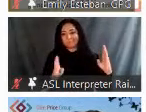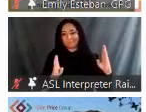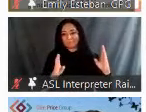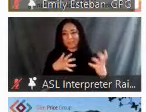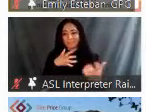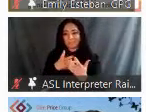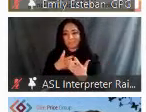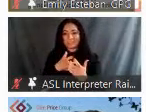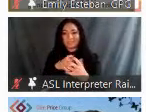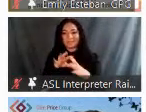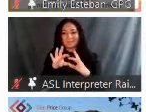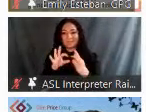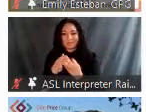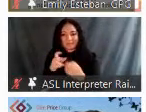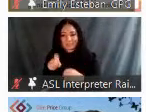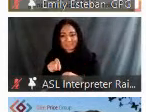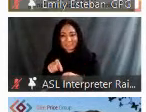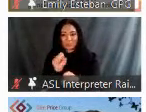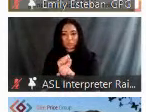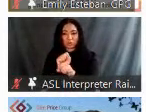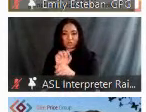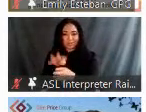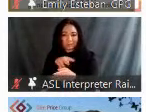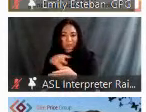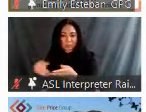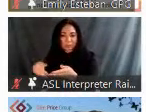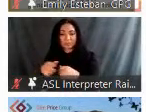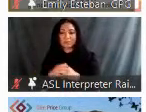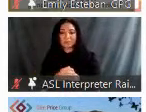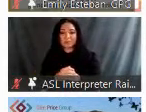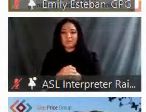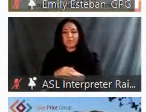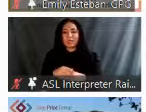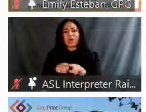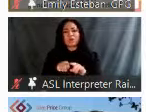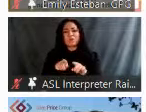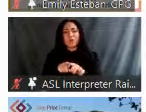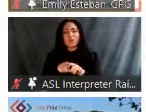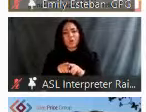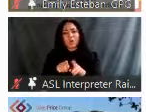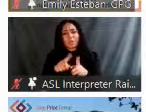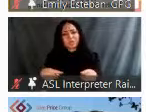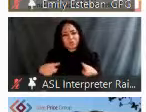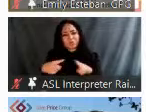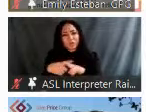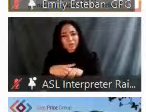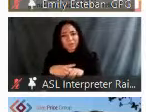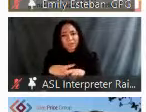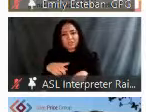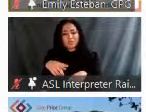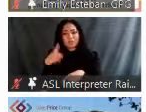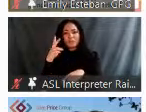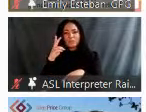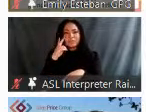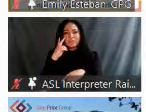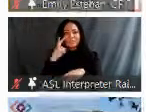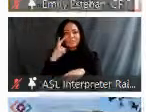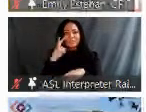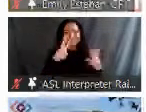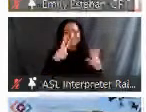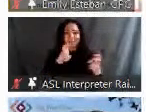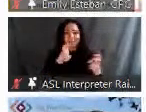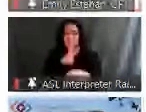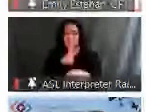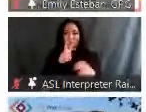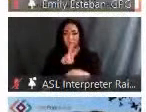work schedules. And I also wonder if it would be instructive as part of the crosswalk to look at Title 22 standards with some